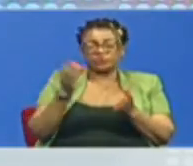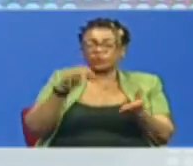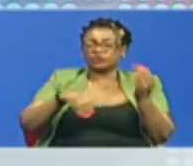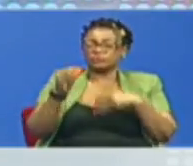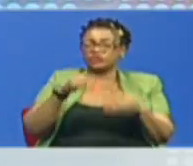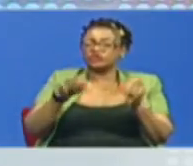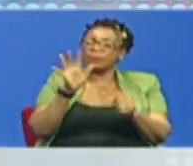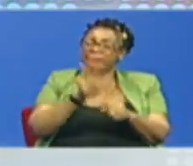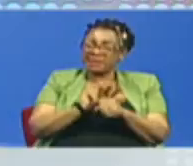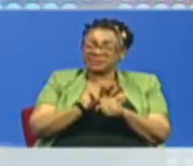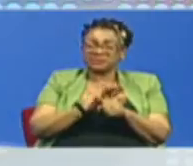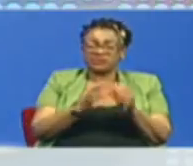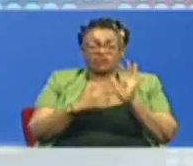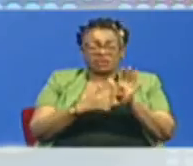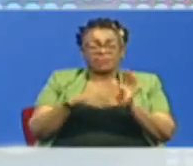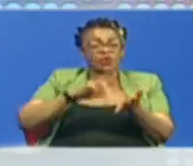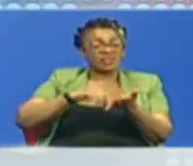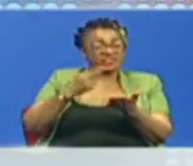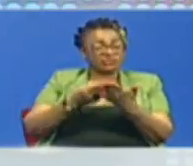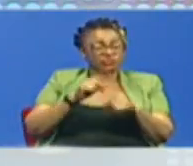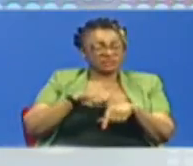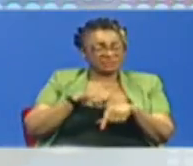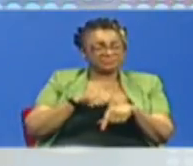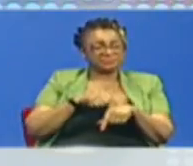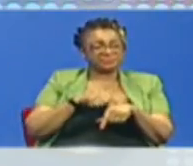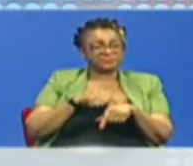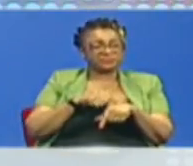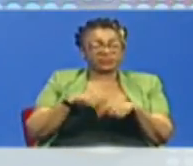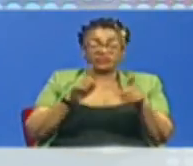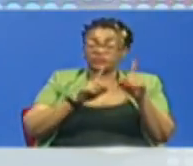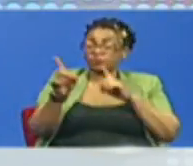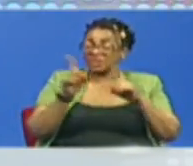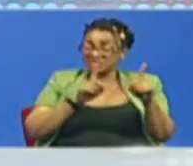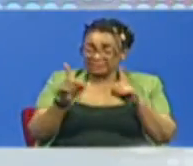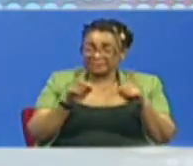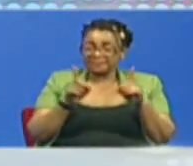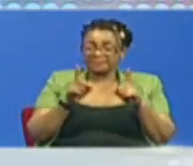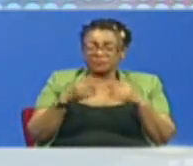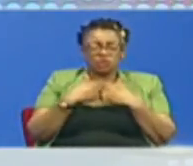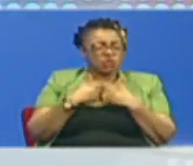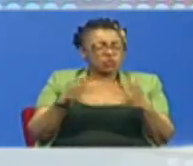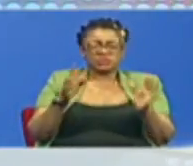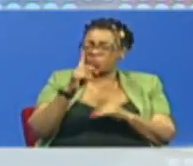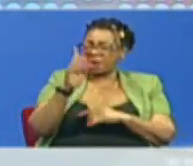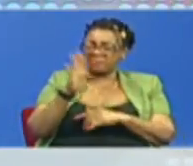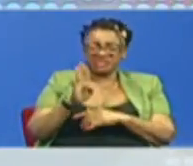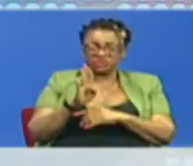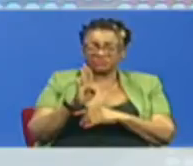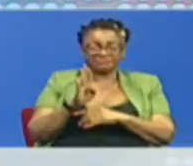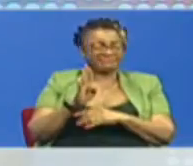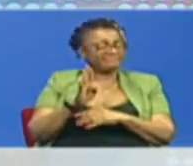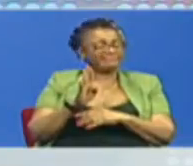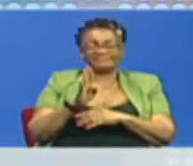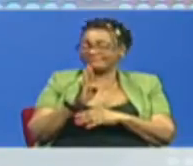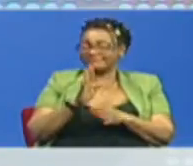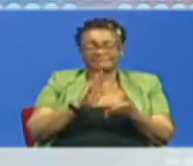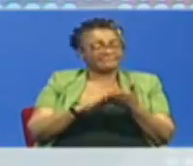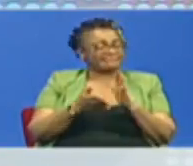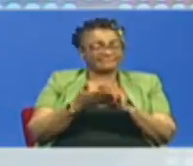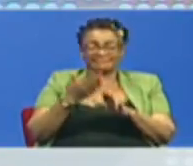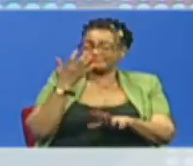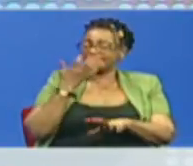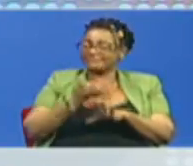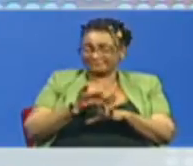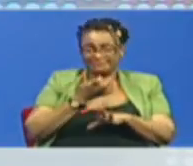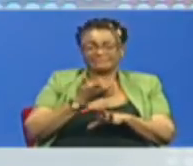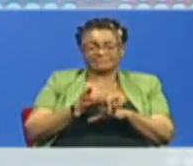of revenue when it comes to tourism and all that, losing about 1 billion shillings, then it becomes a contentious